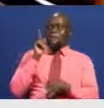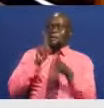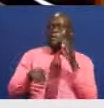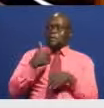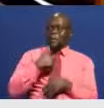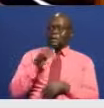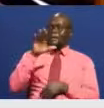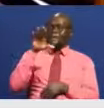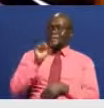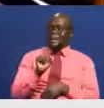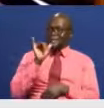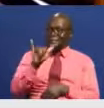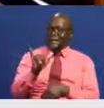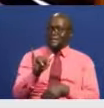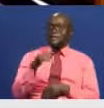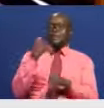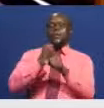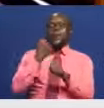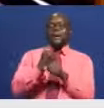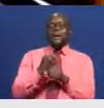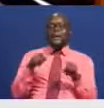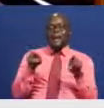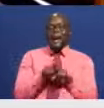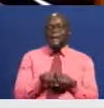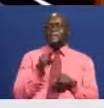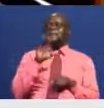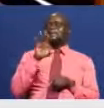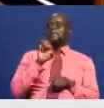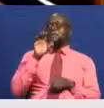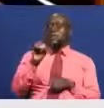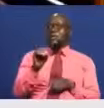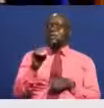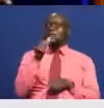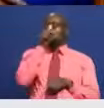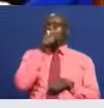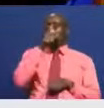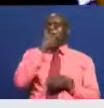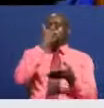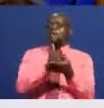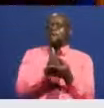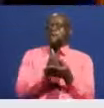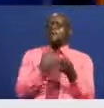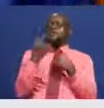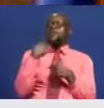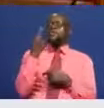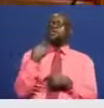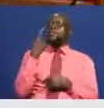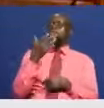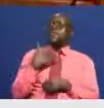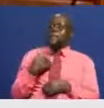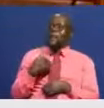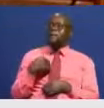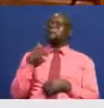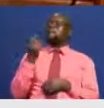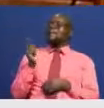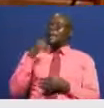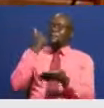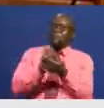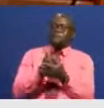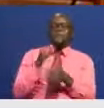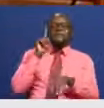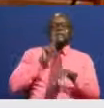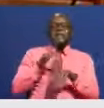What we have are Cabinet Secretaries that are working as CEOs of private entities. They talk to who they want, be in the office when they